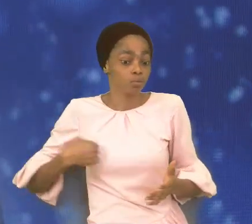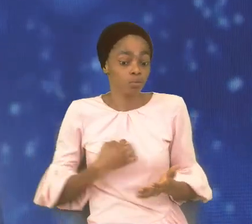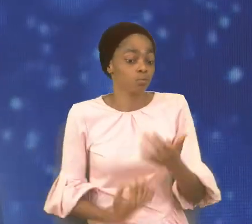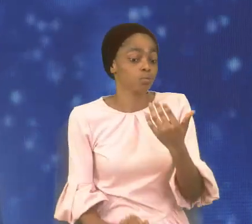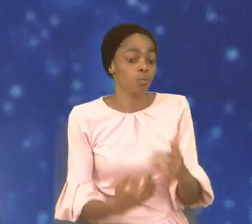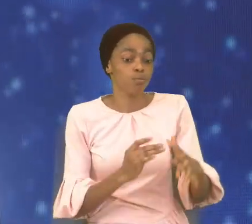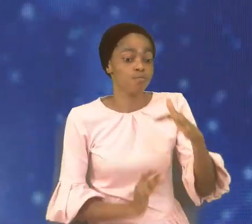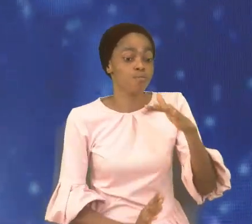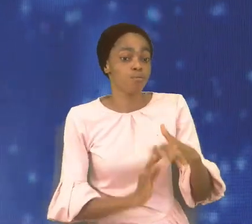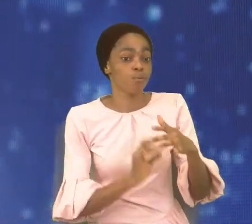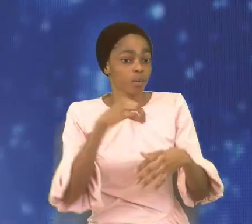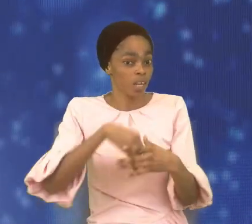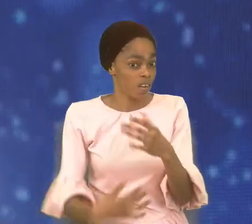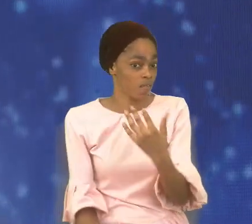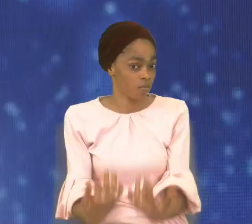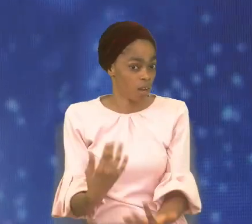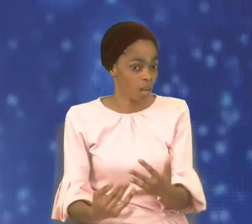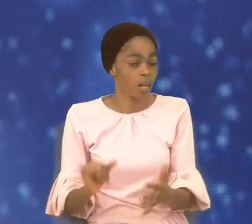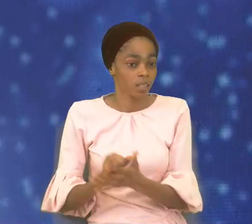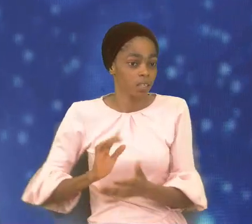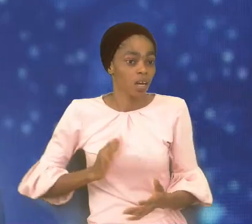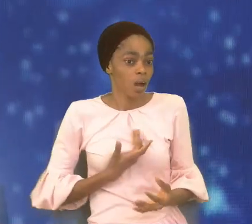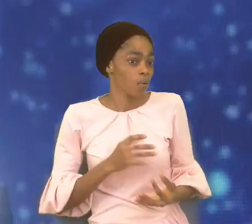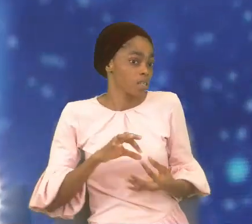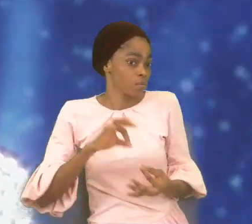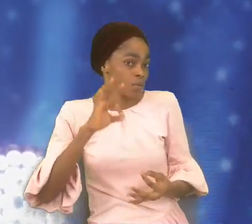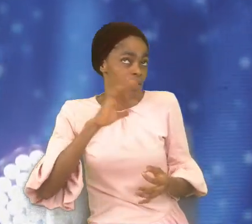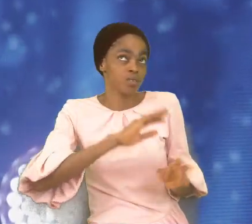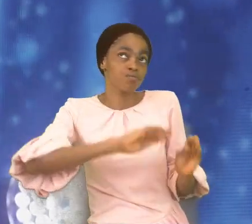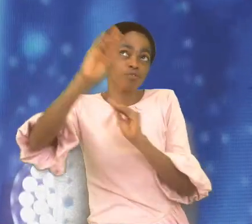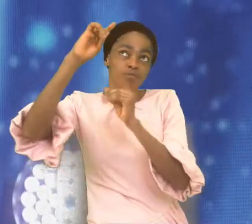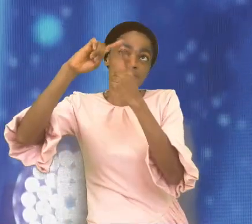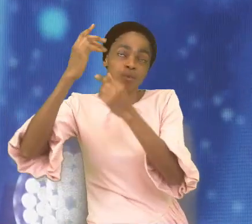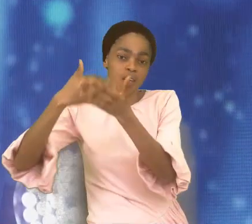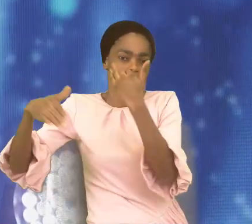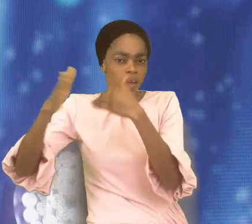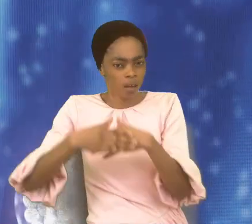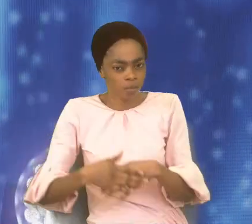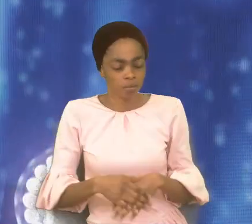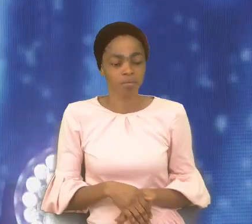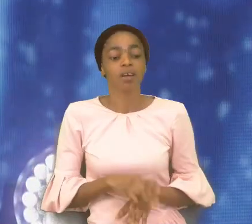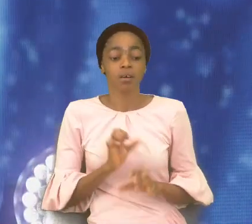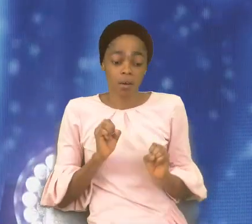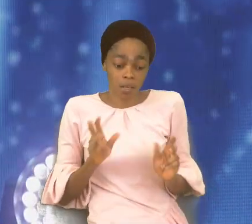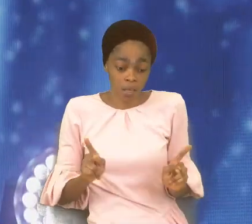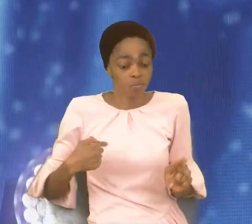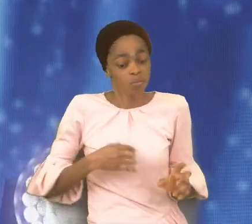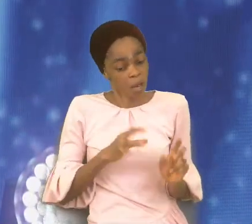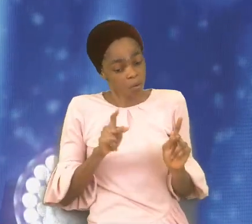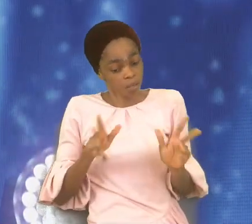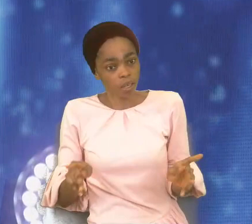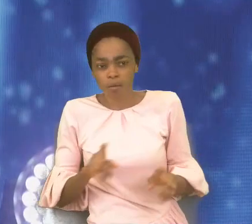be it. But if not, be it known unto thee, O King, that we